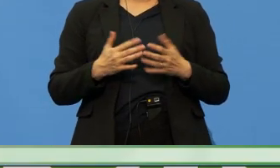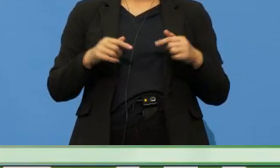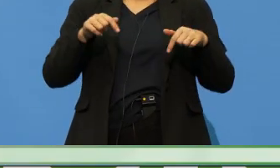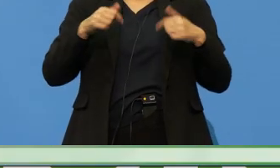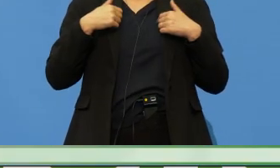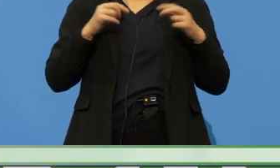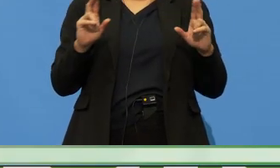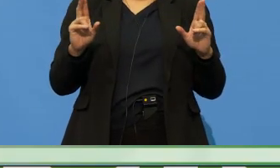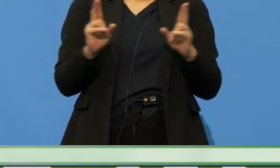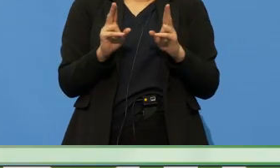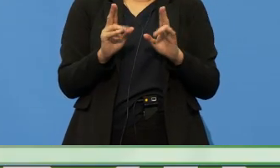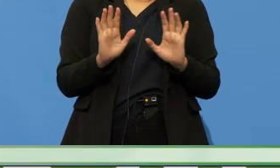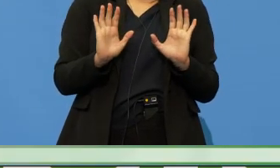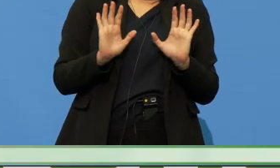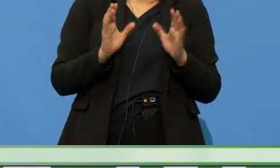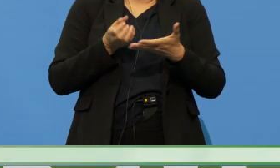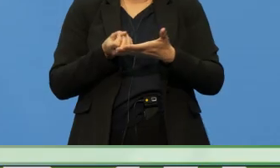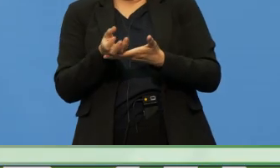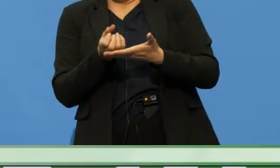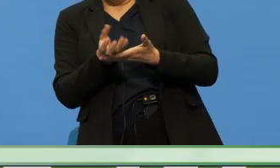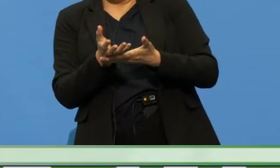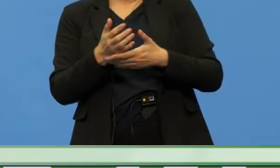to the concept. So